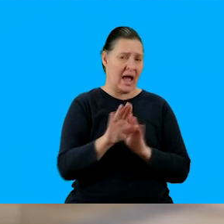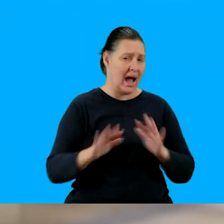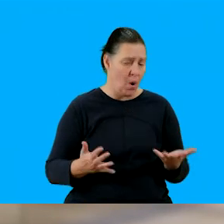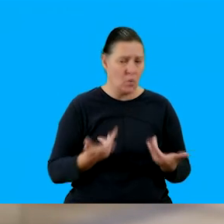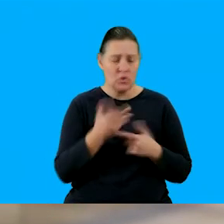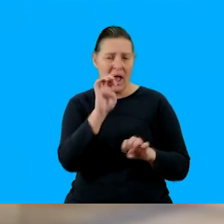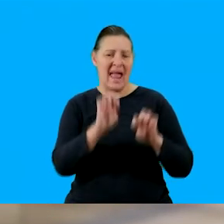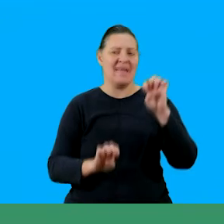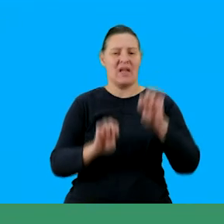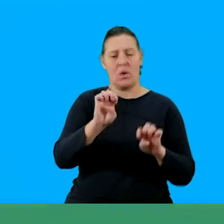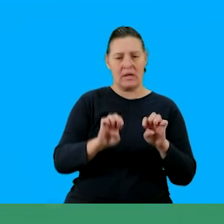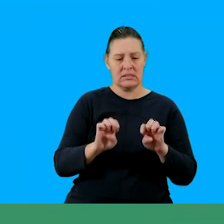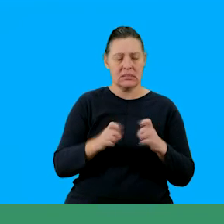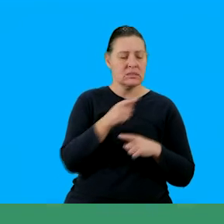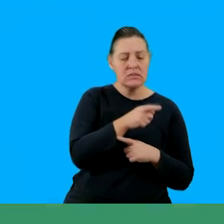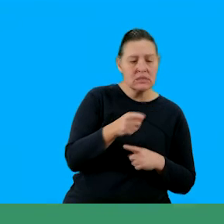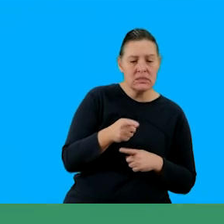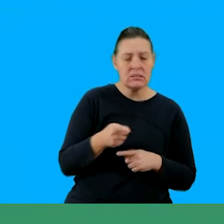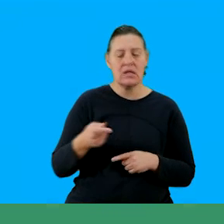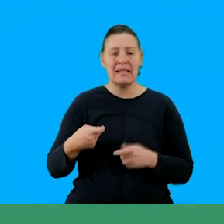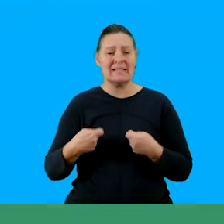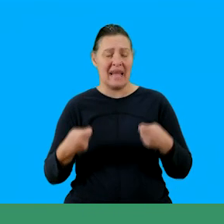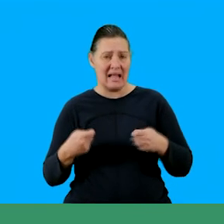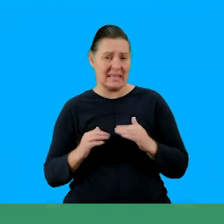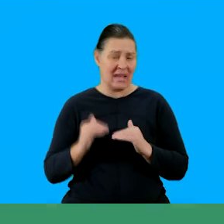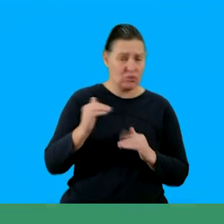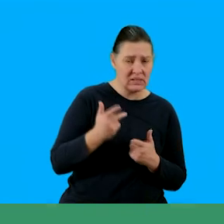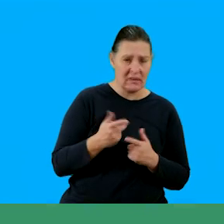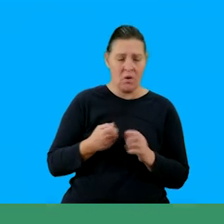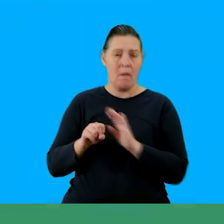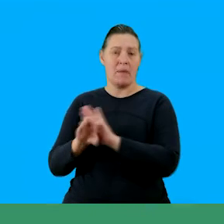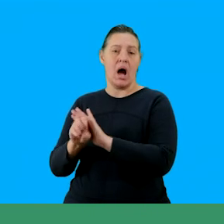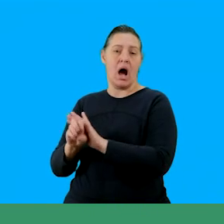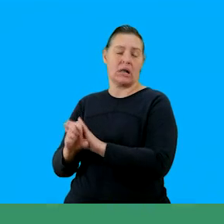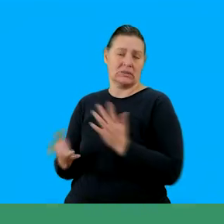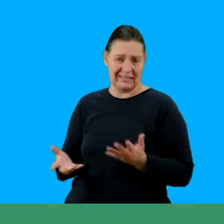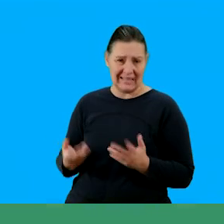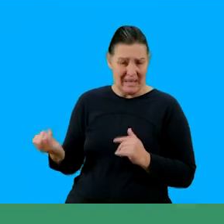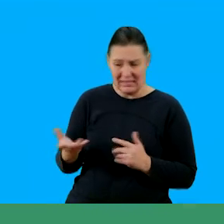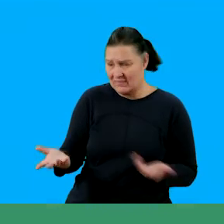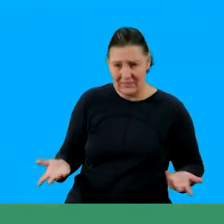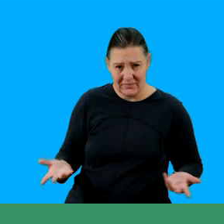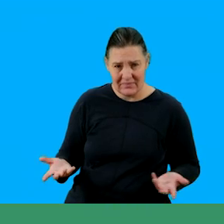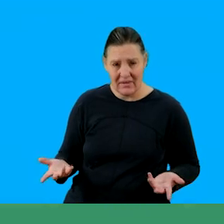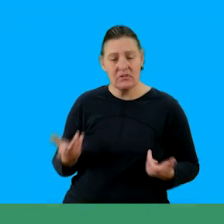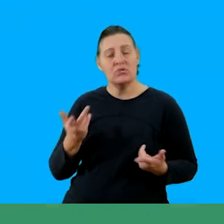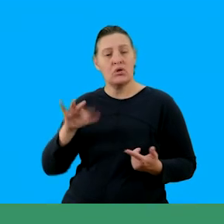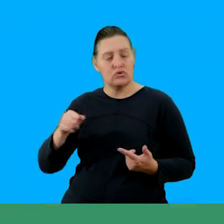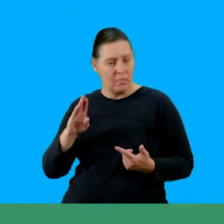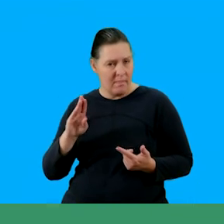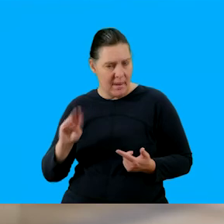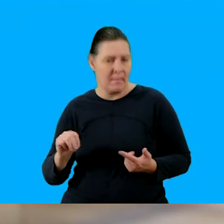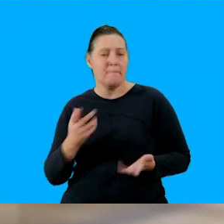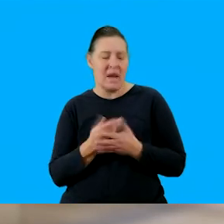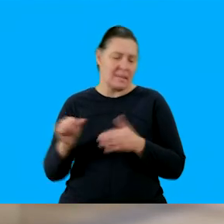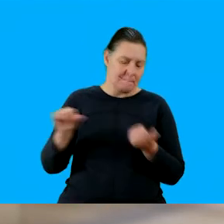would be to evaluate the benefit of increased sales against the cost of marketing. So obviously Jabulani